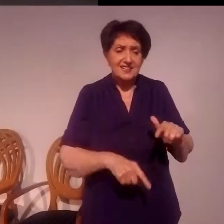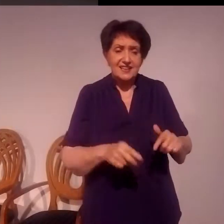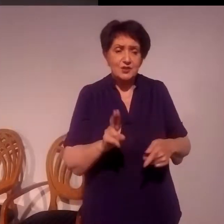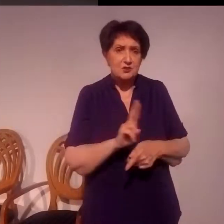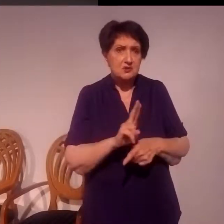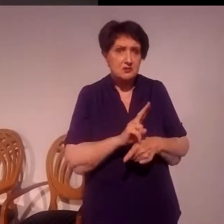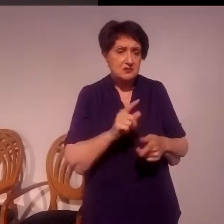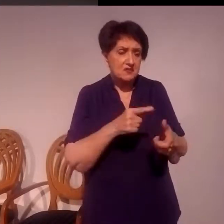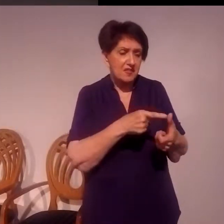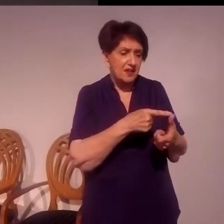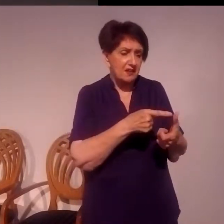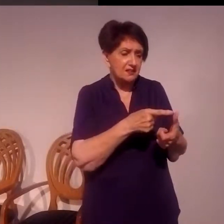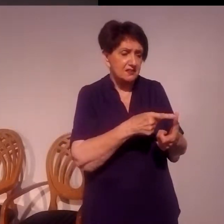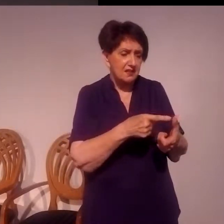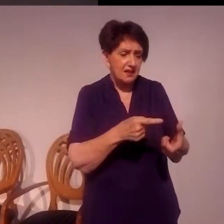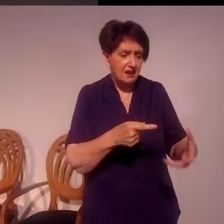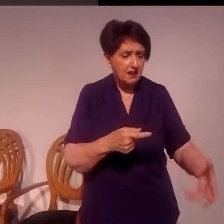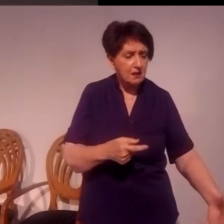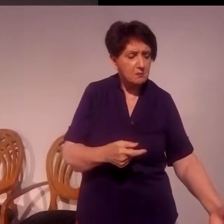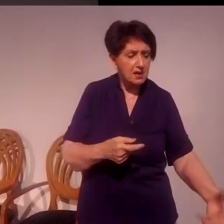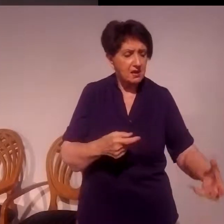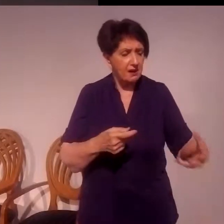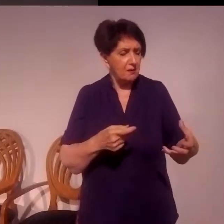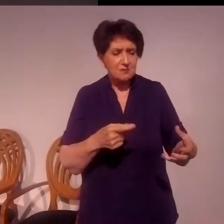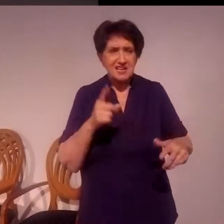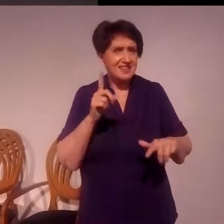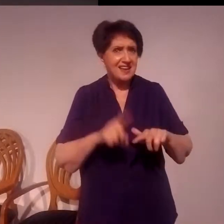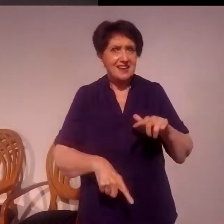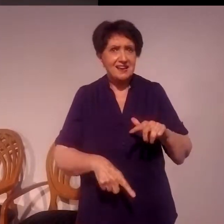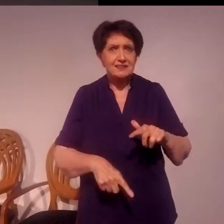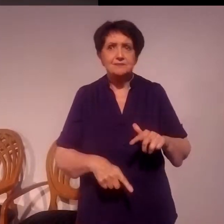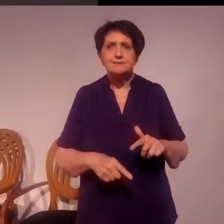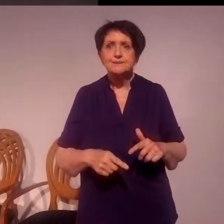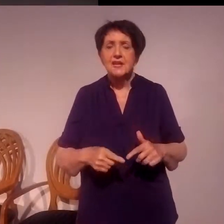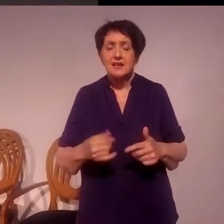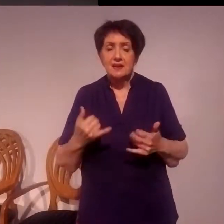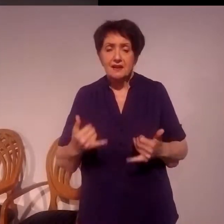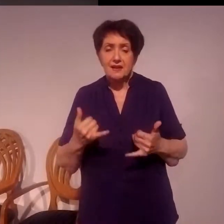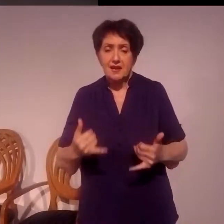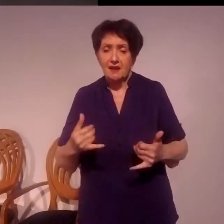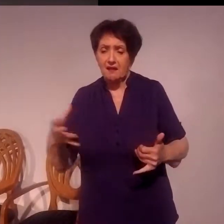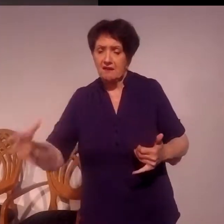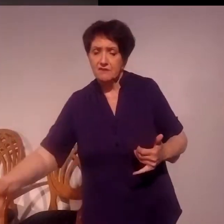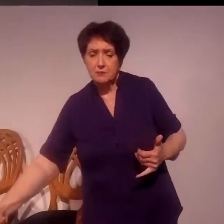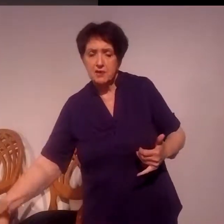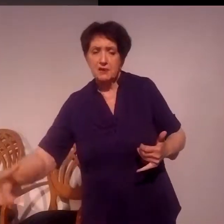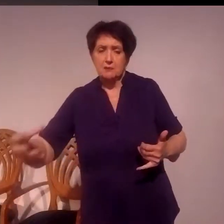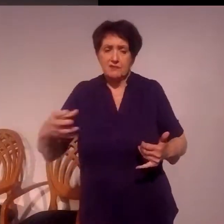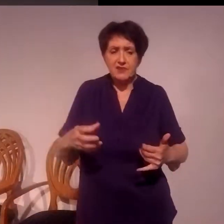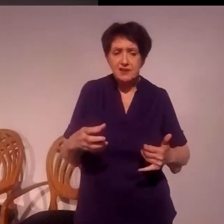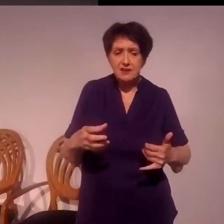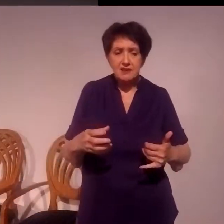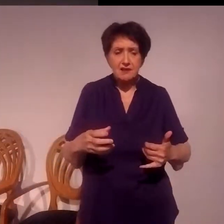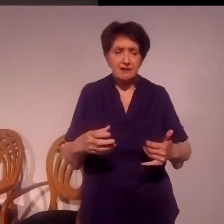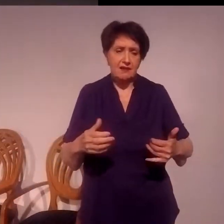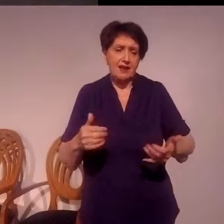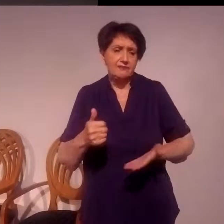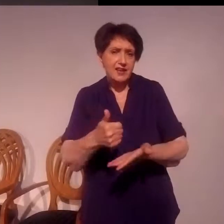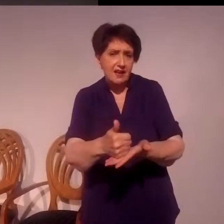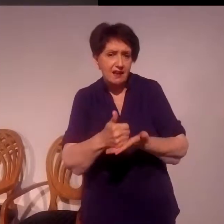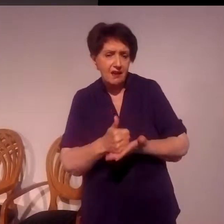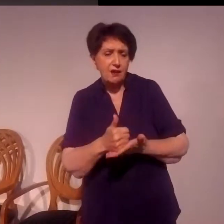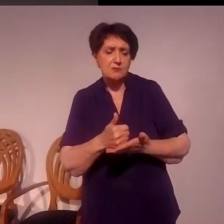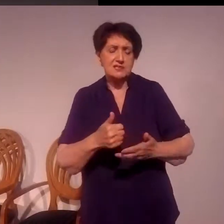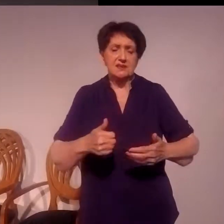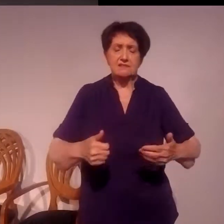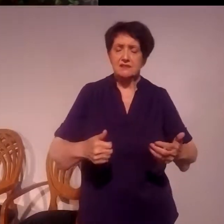that I was prepared to pick up, and you go about, et cetera, et cetera. Now all of a sudden this side has to, help compensate